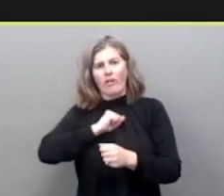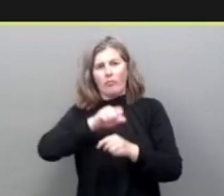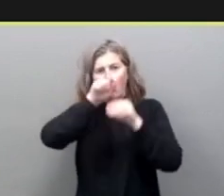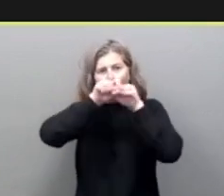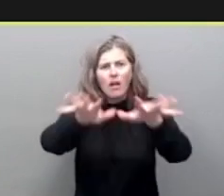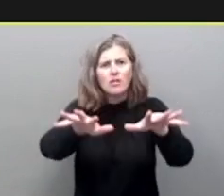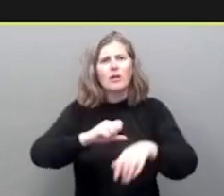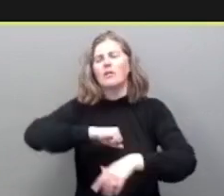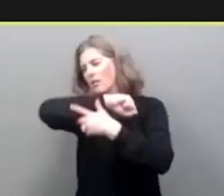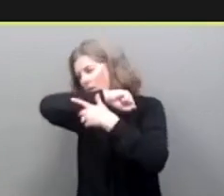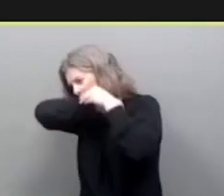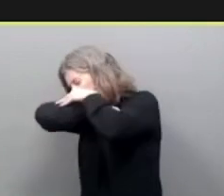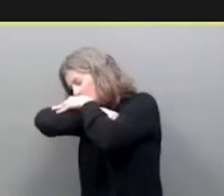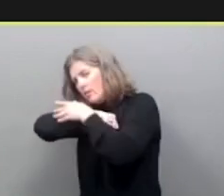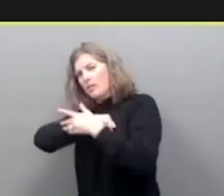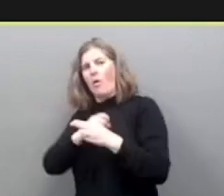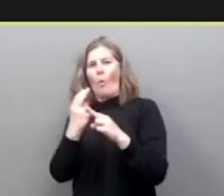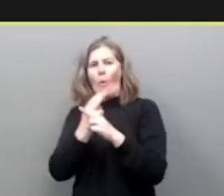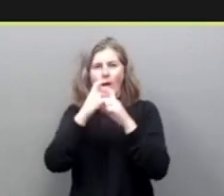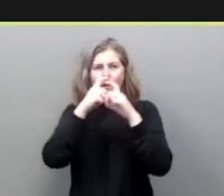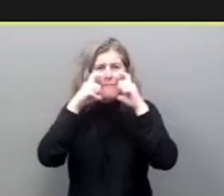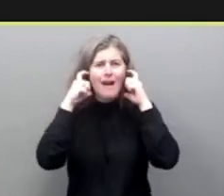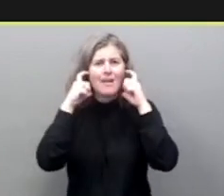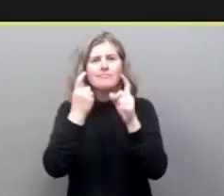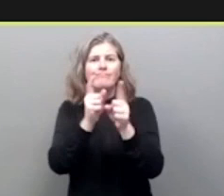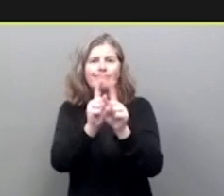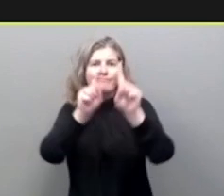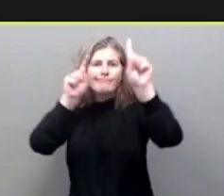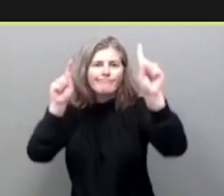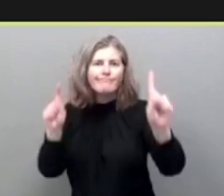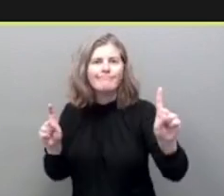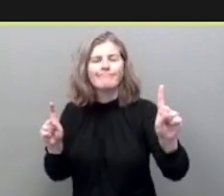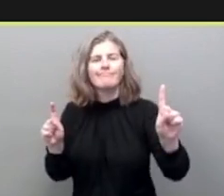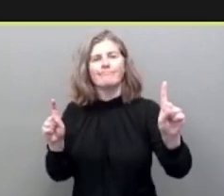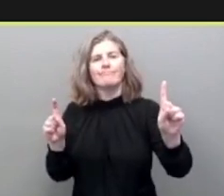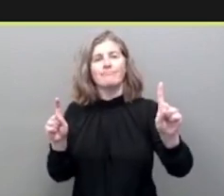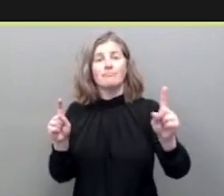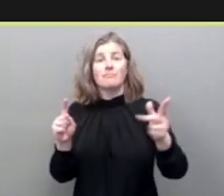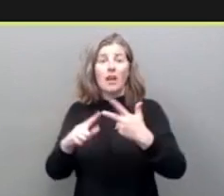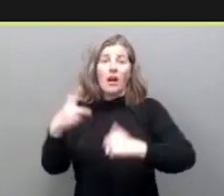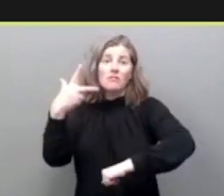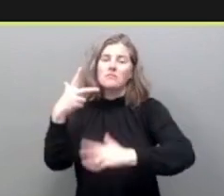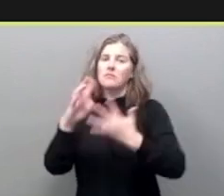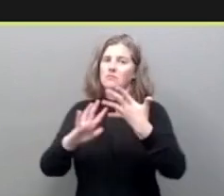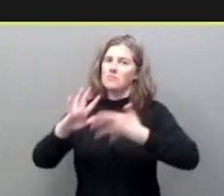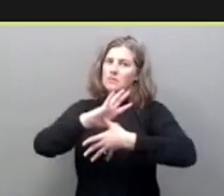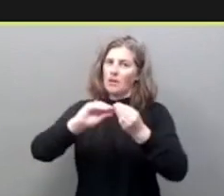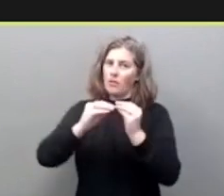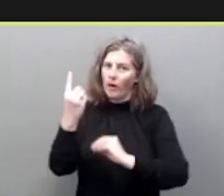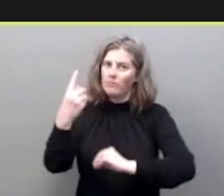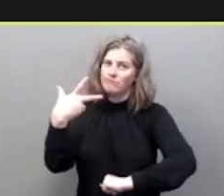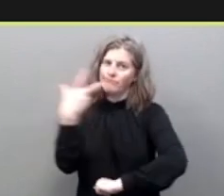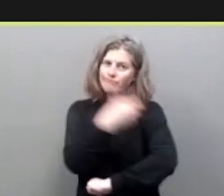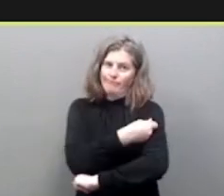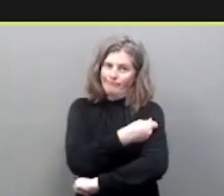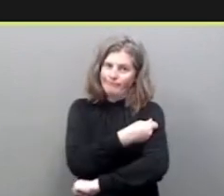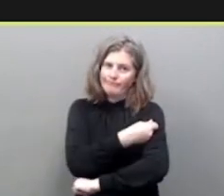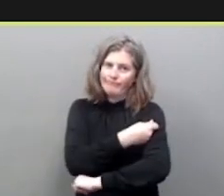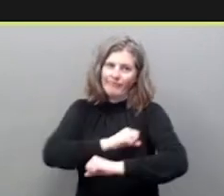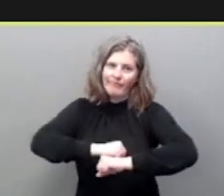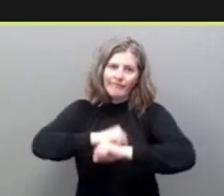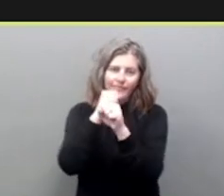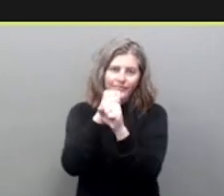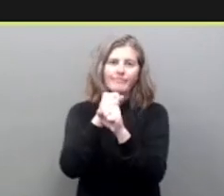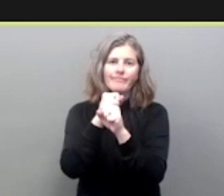people, wearing those masks, keeping your distance, getting vaccinated above all, and then getting needed preventive health